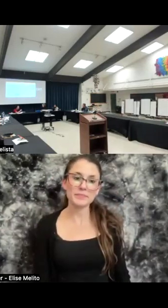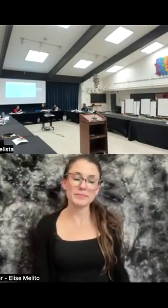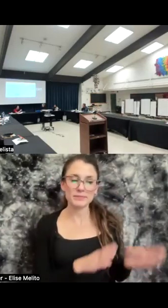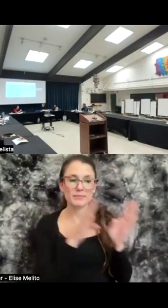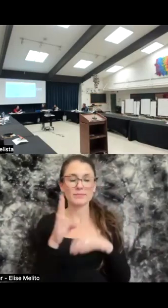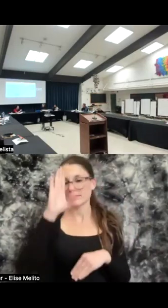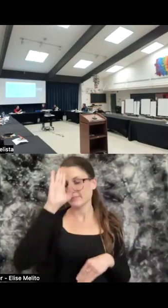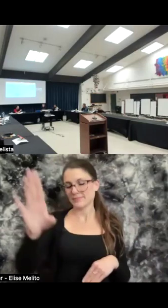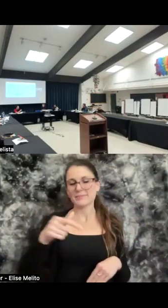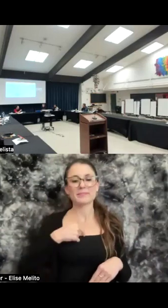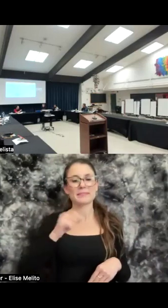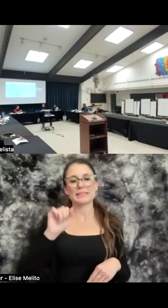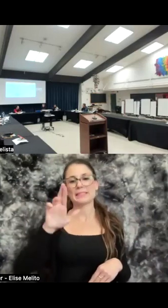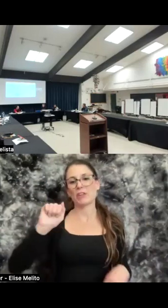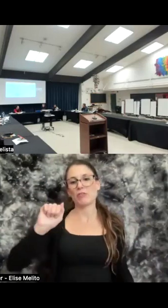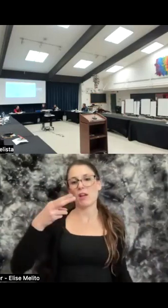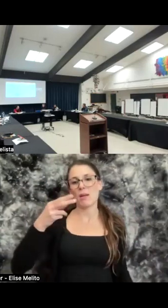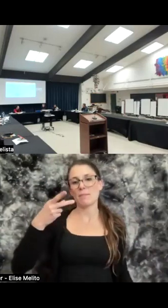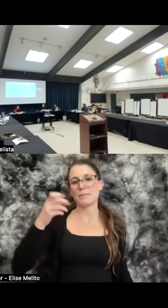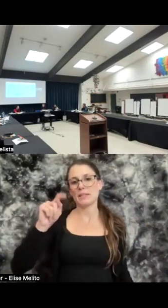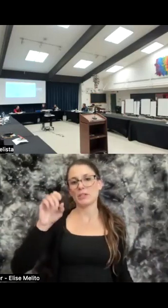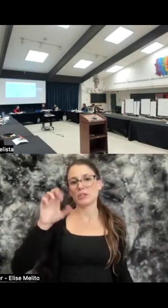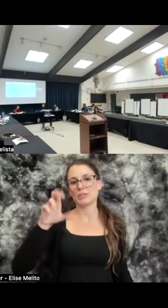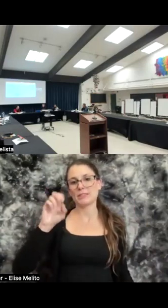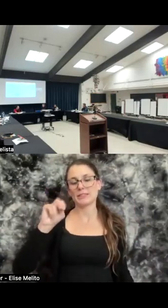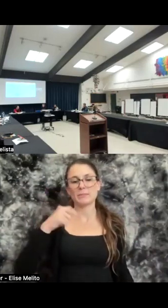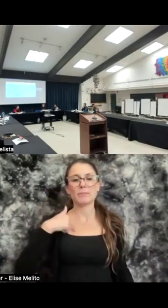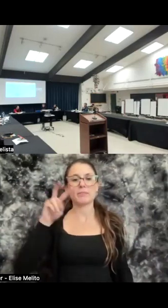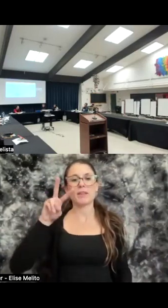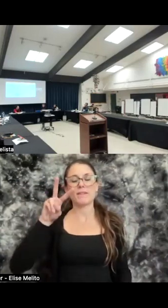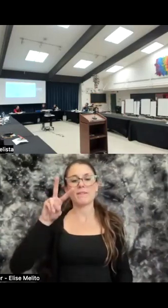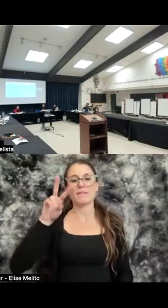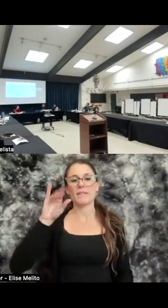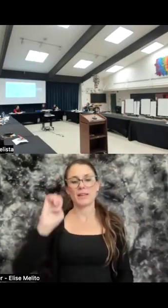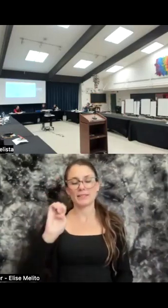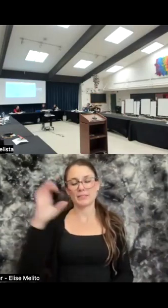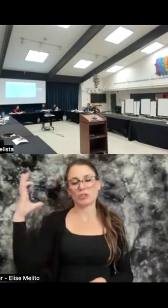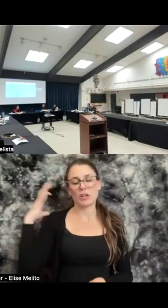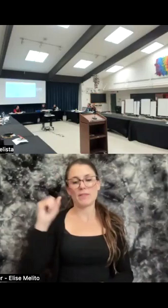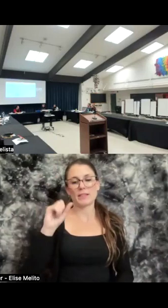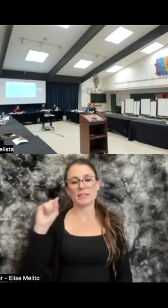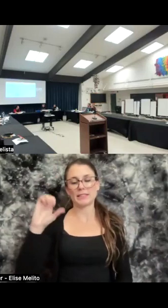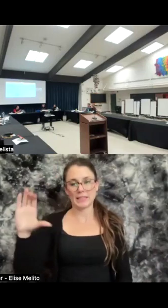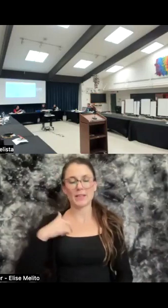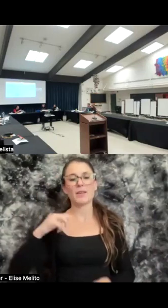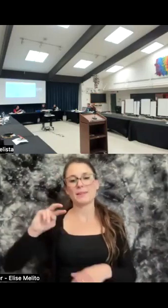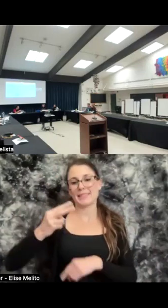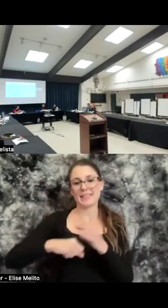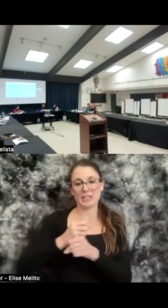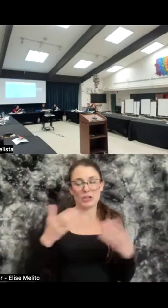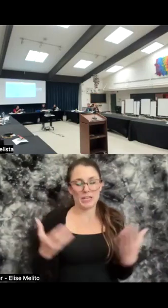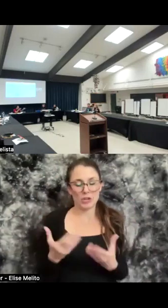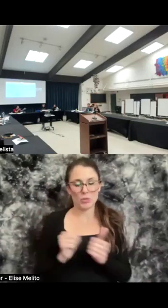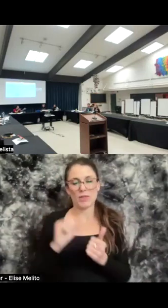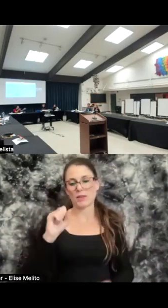Hi, I'm Sarah Peterson. I'm the vice chair of the SSC. This is my second year on the SSC, but the first